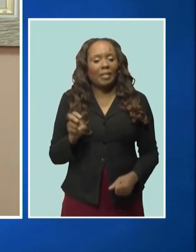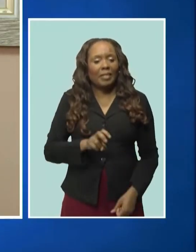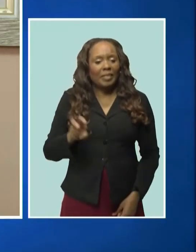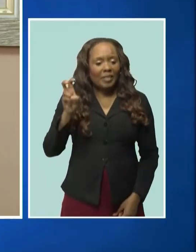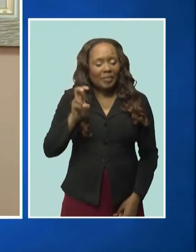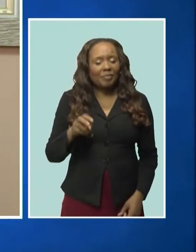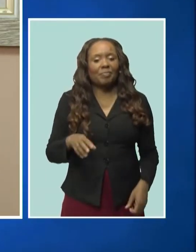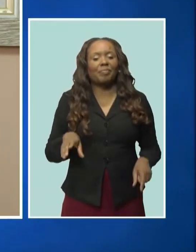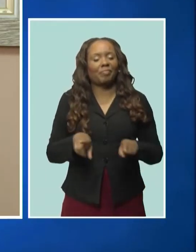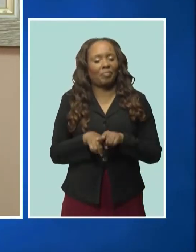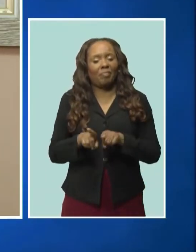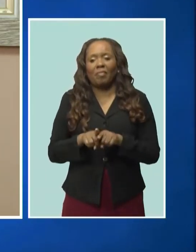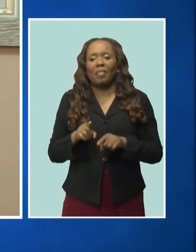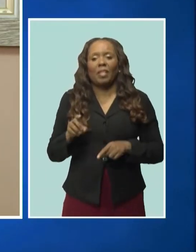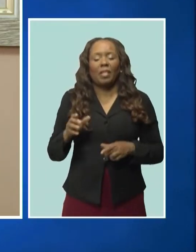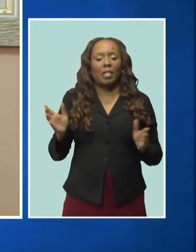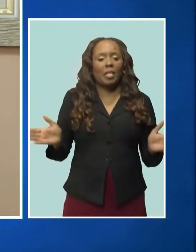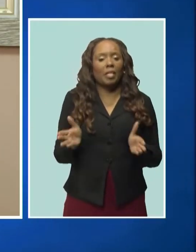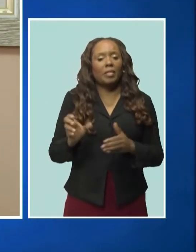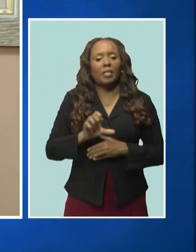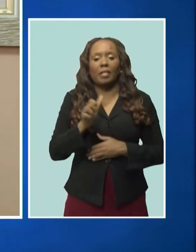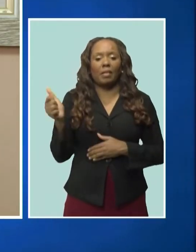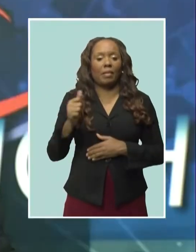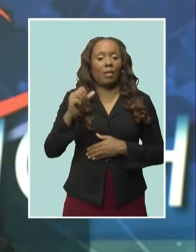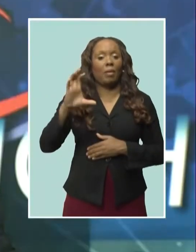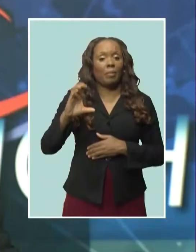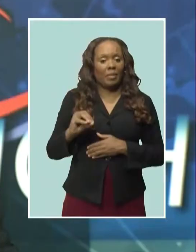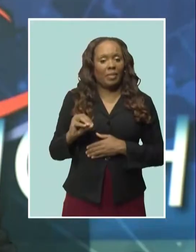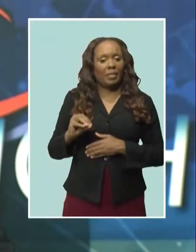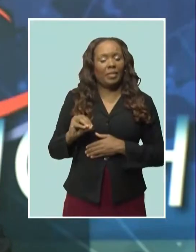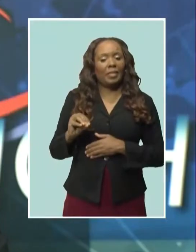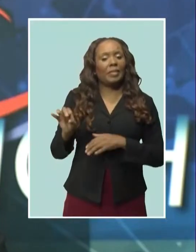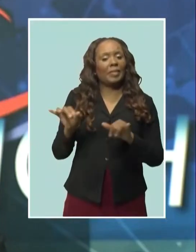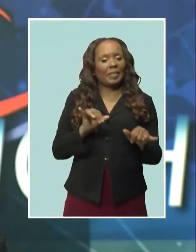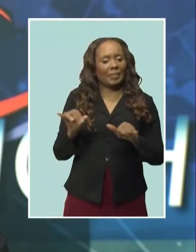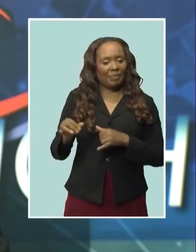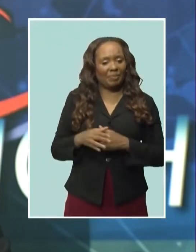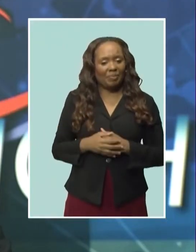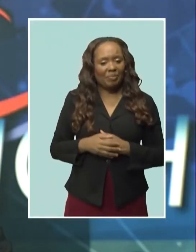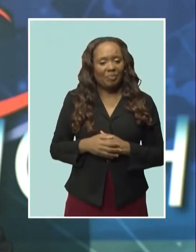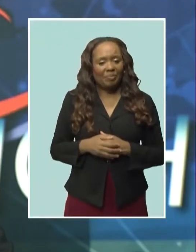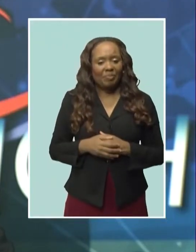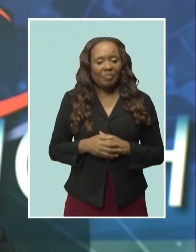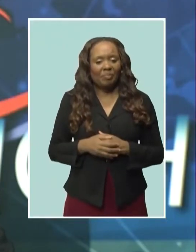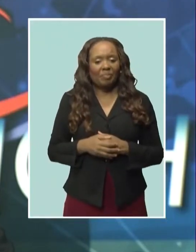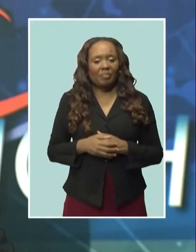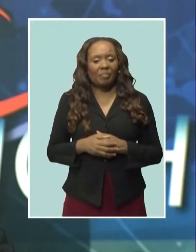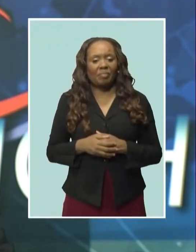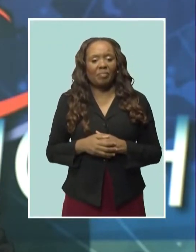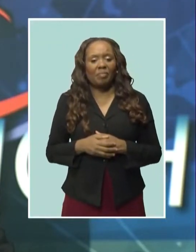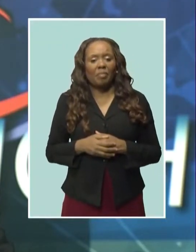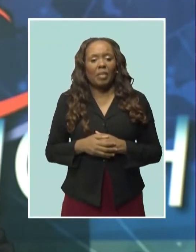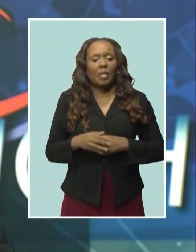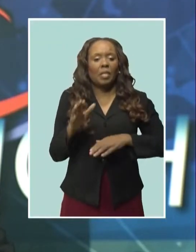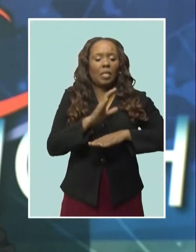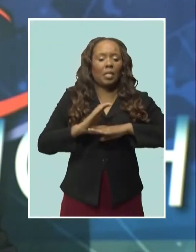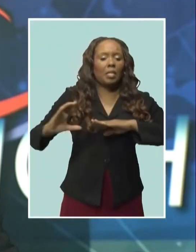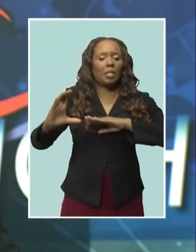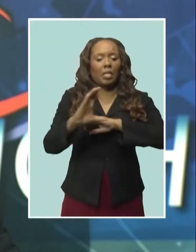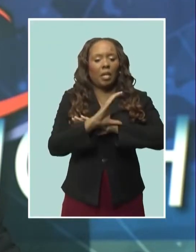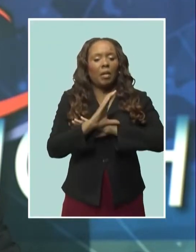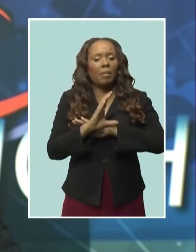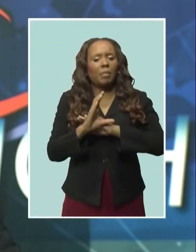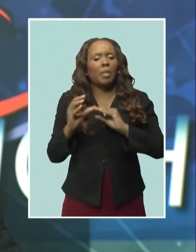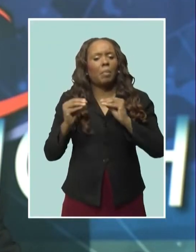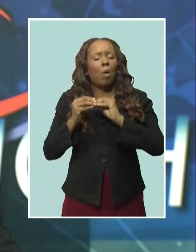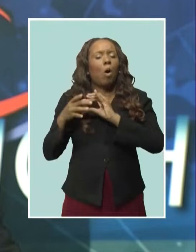Barbadian companies to do the same thing, we would love it. Bringing the Caribbean closer together is the focus of You're So